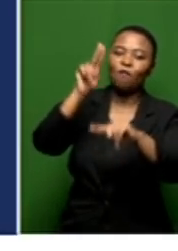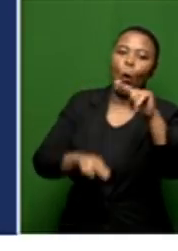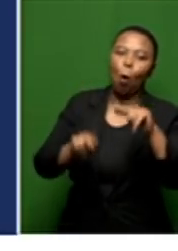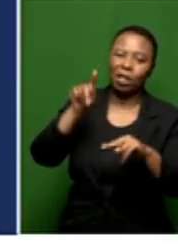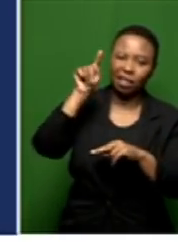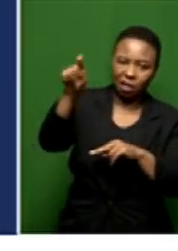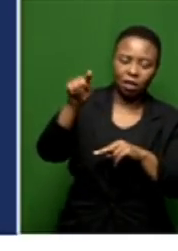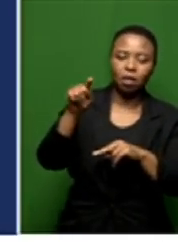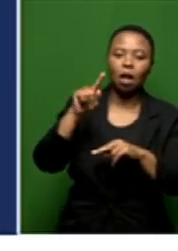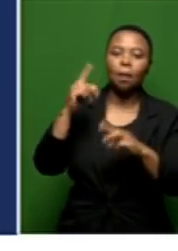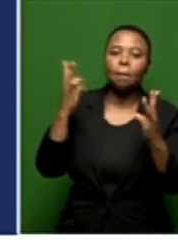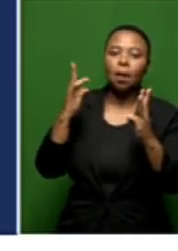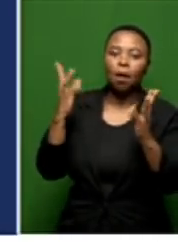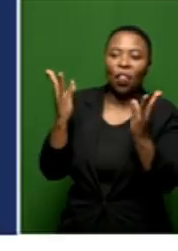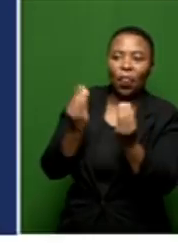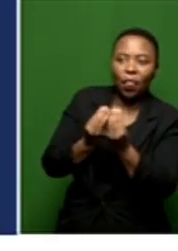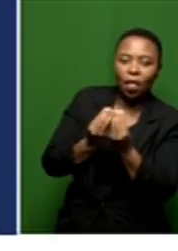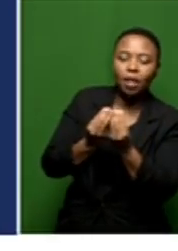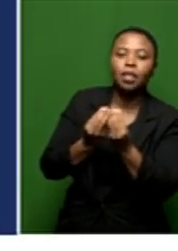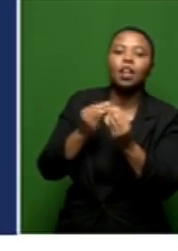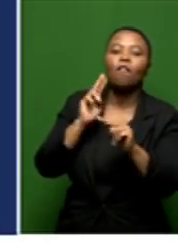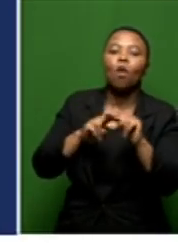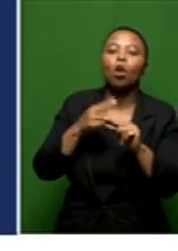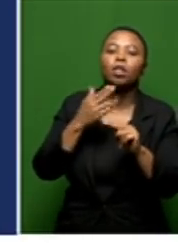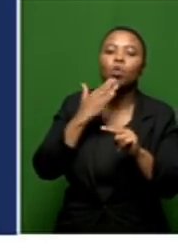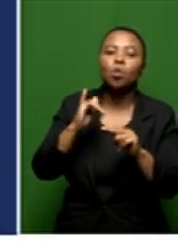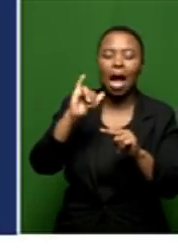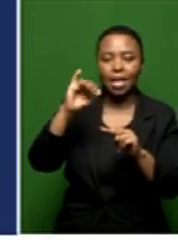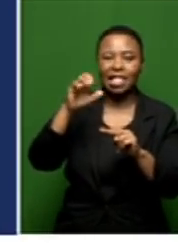Well, that makes sense